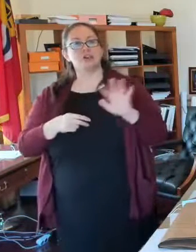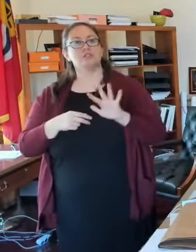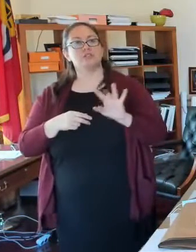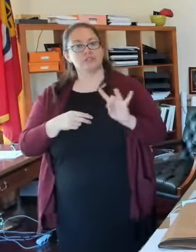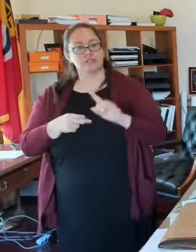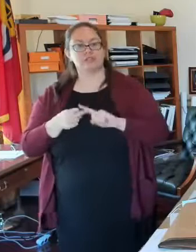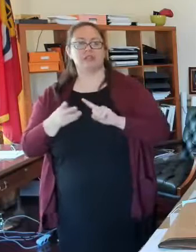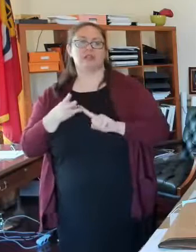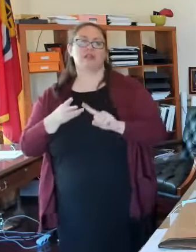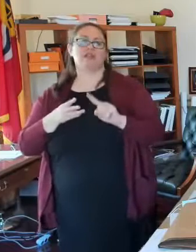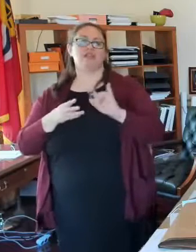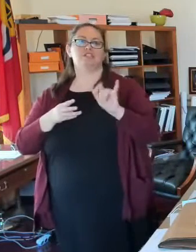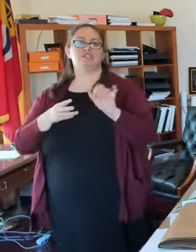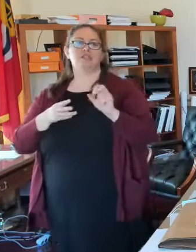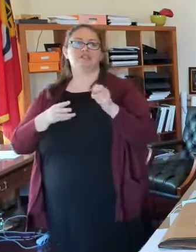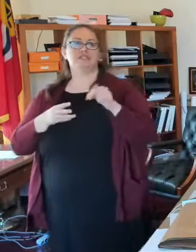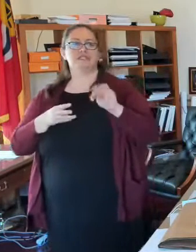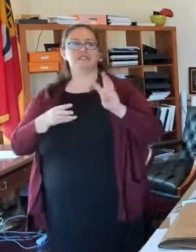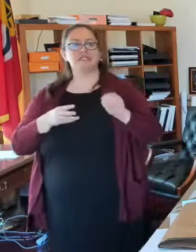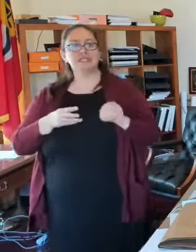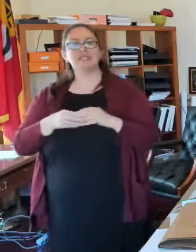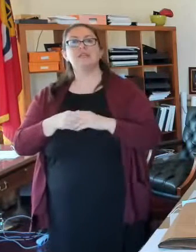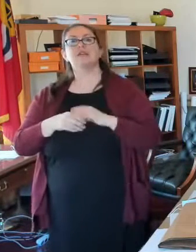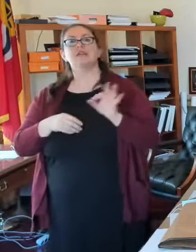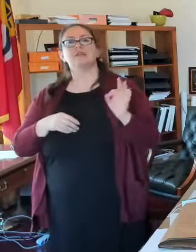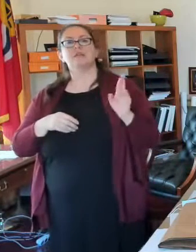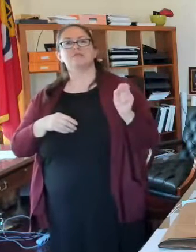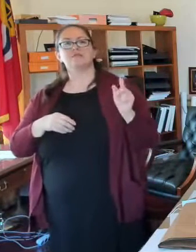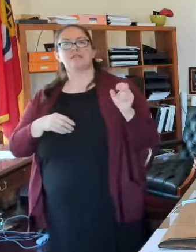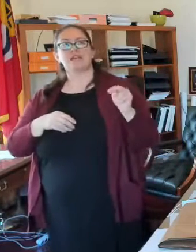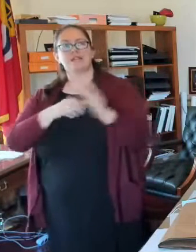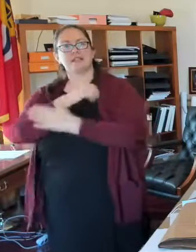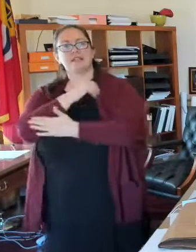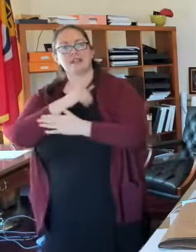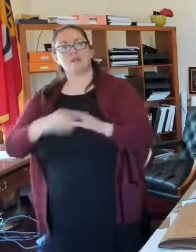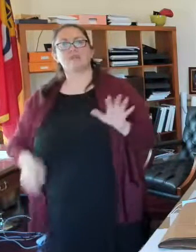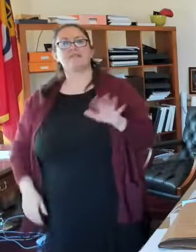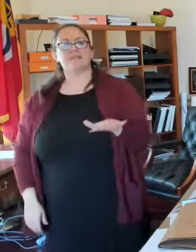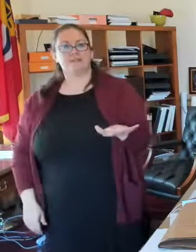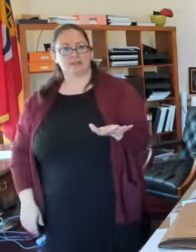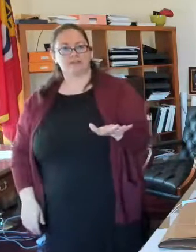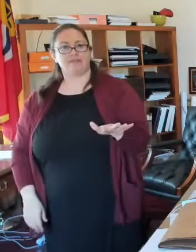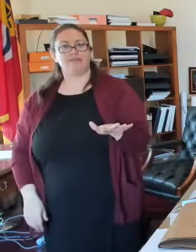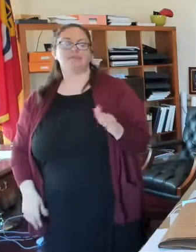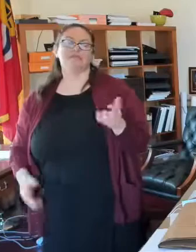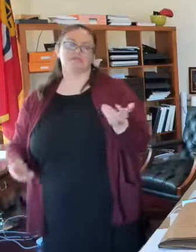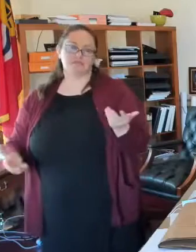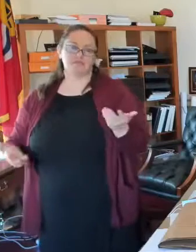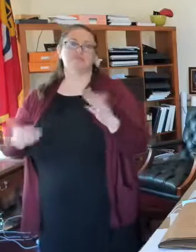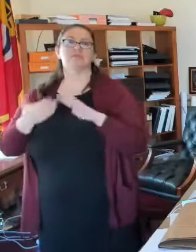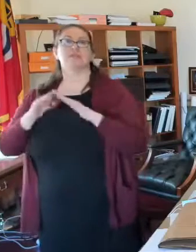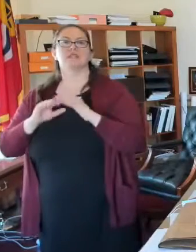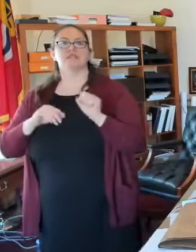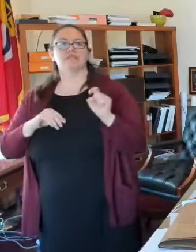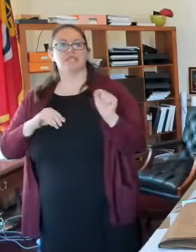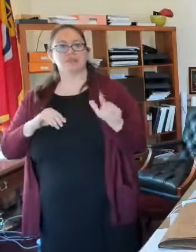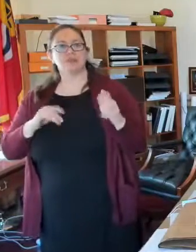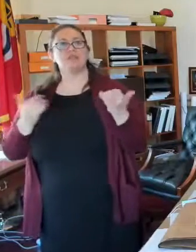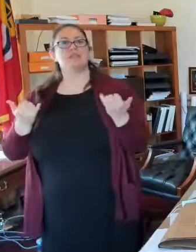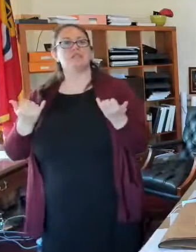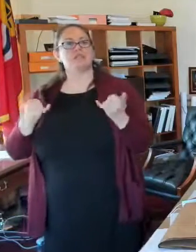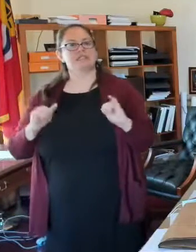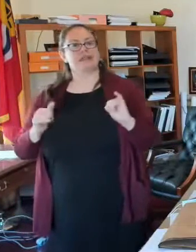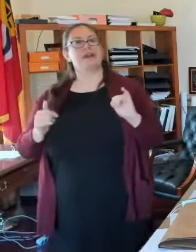60, Franklin is 55. So city of St. Louis still